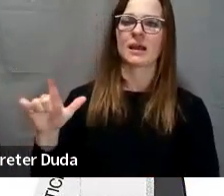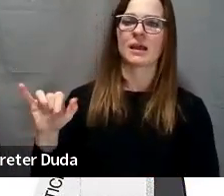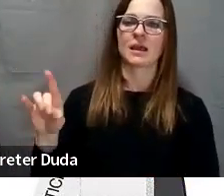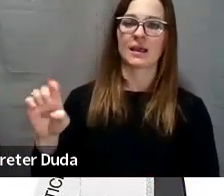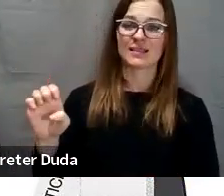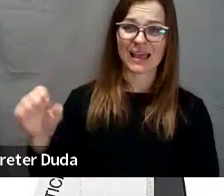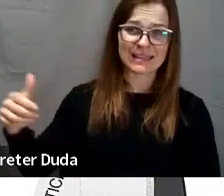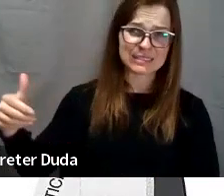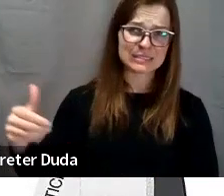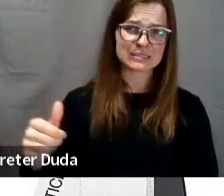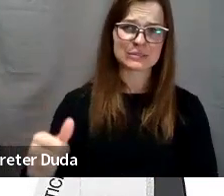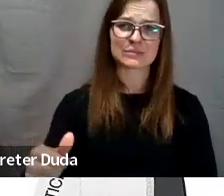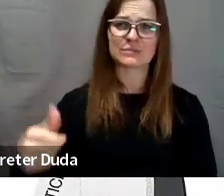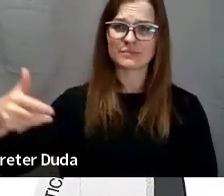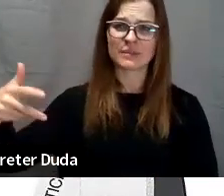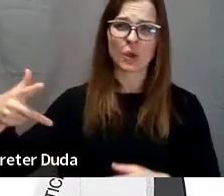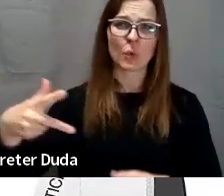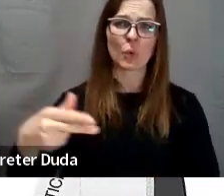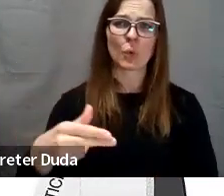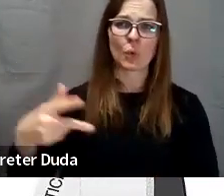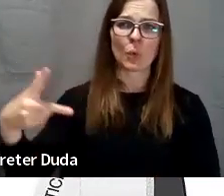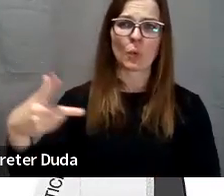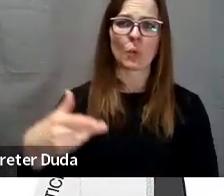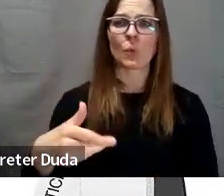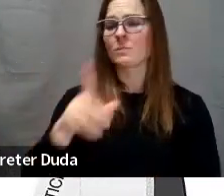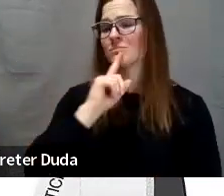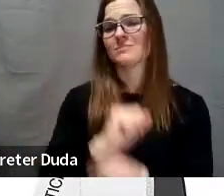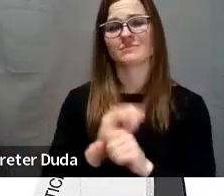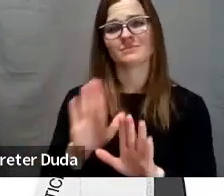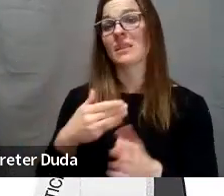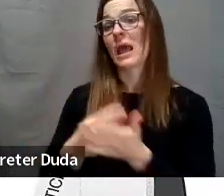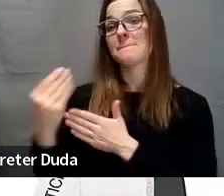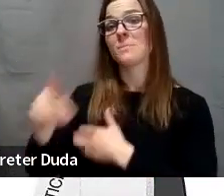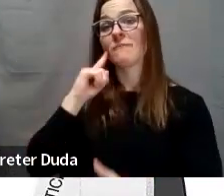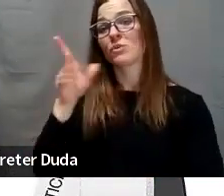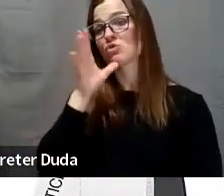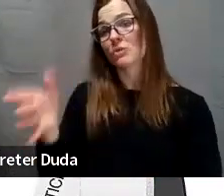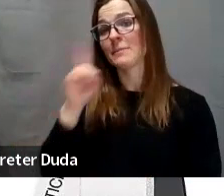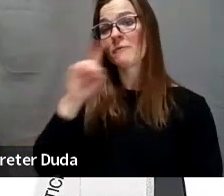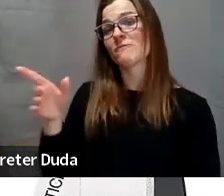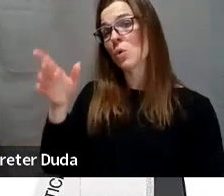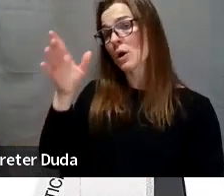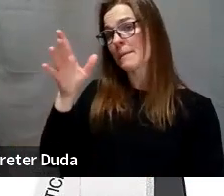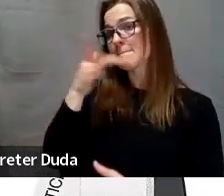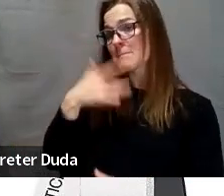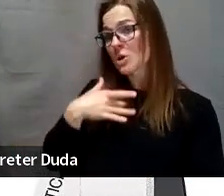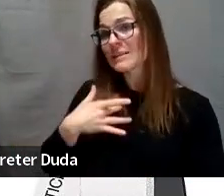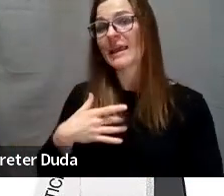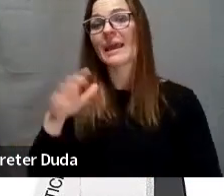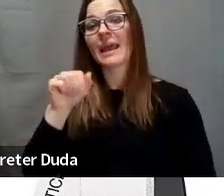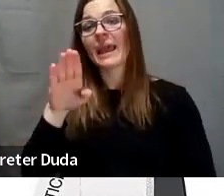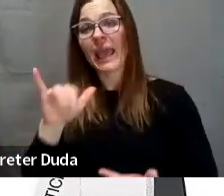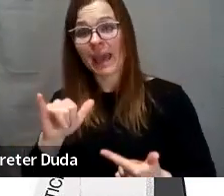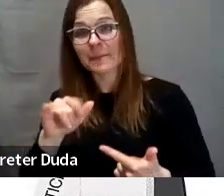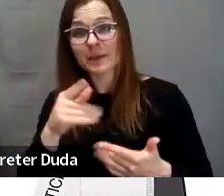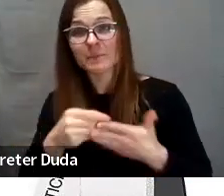through so many things. Again, I bought these for my grandma for her birthday. I know Abby's bought a pair for her